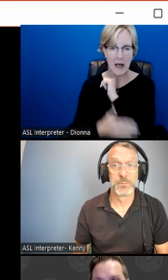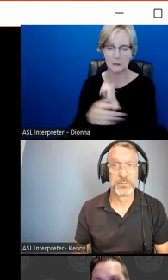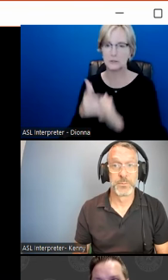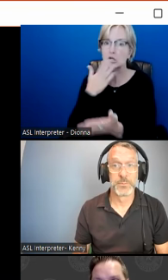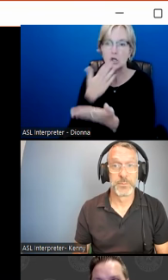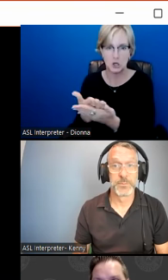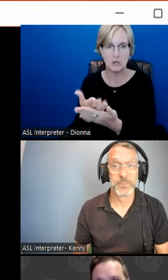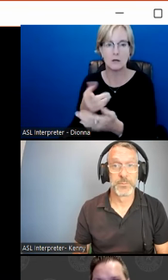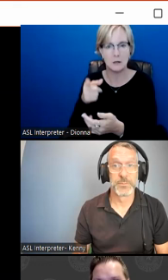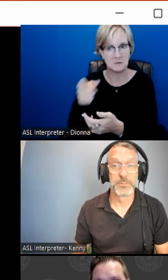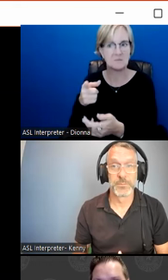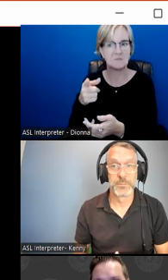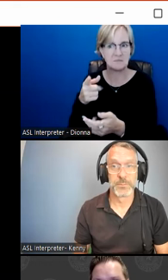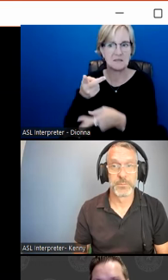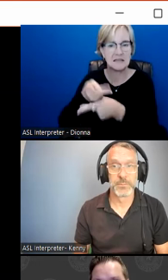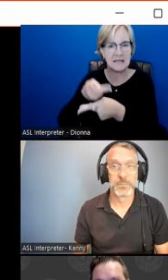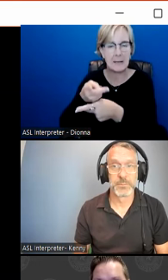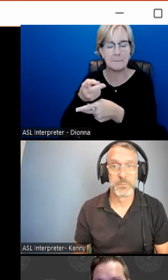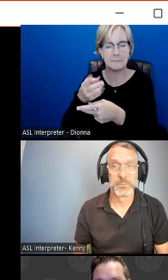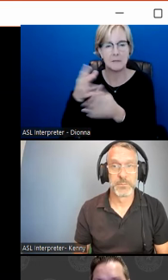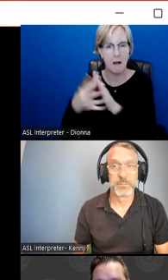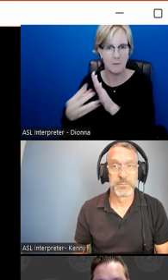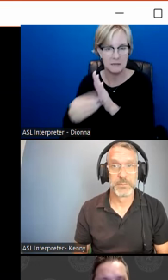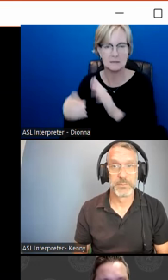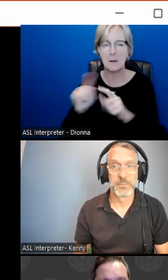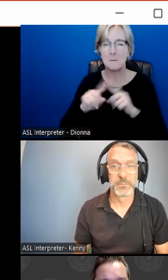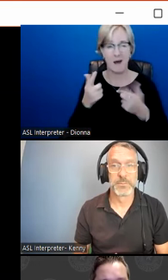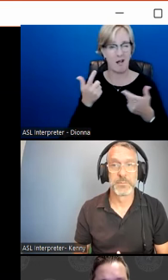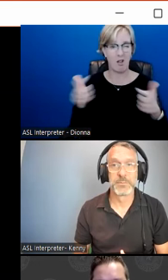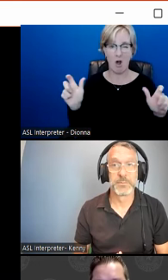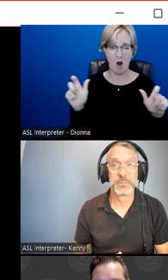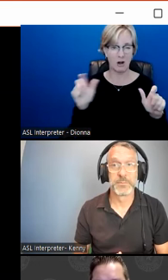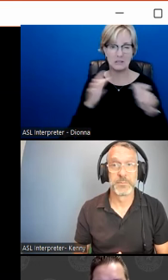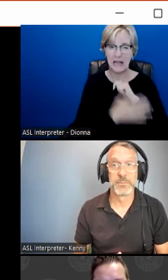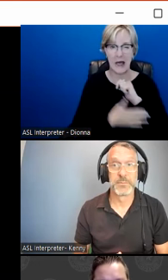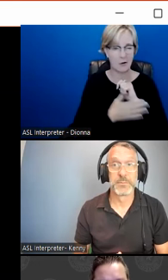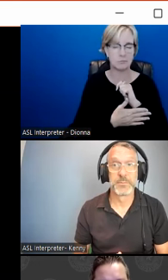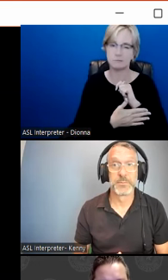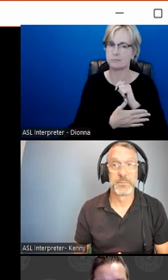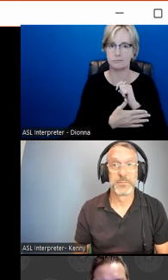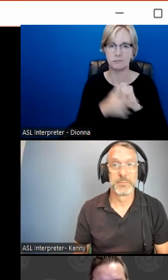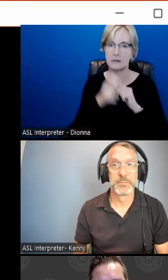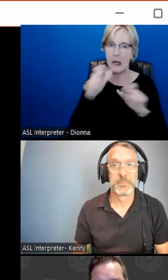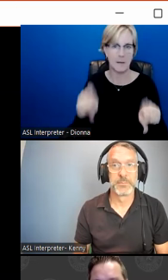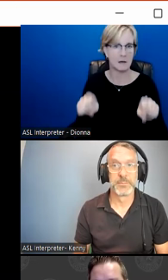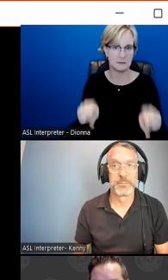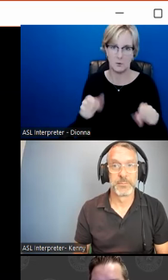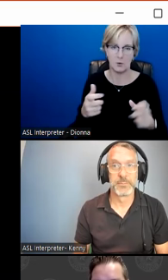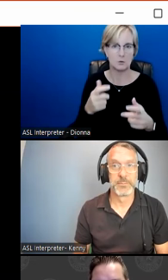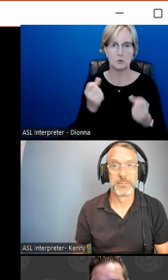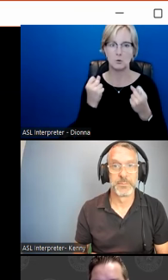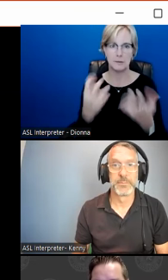about, you know, keeping access of those copies. But the larger counties, it just isn't possible. It's not feasible.